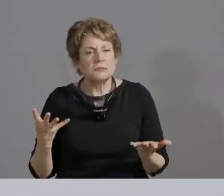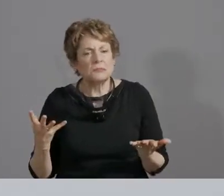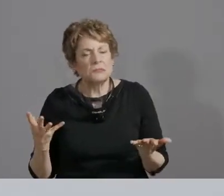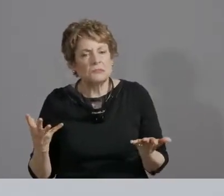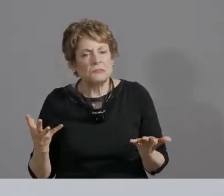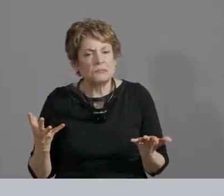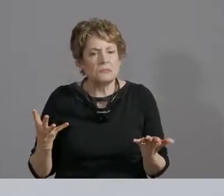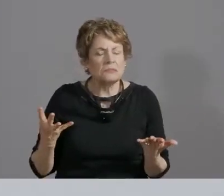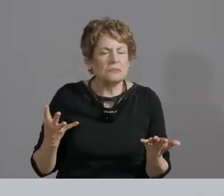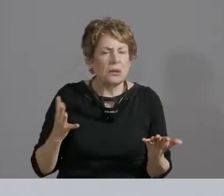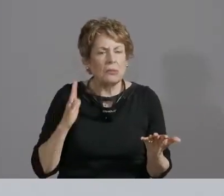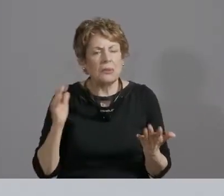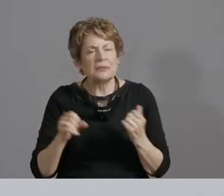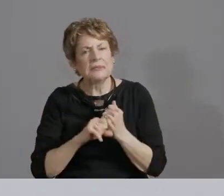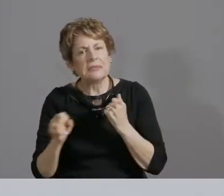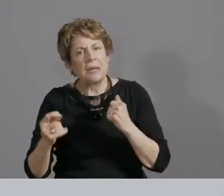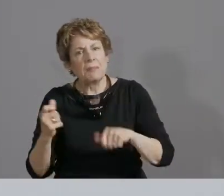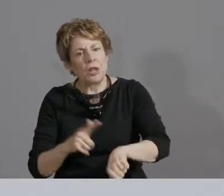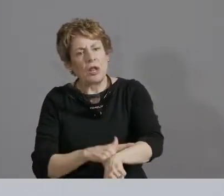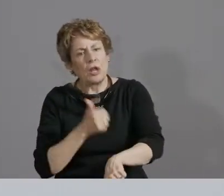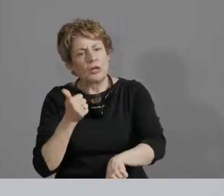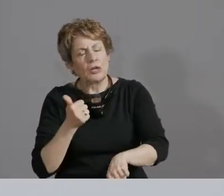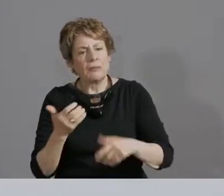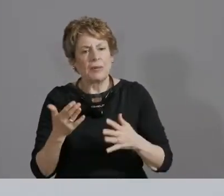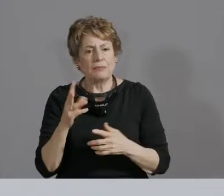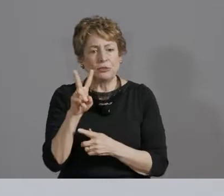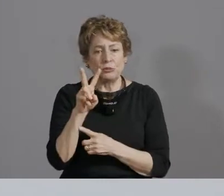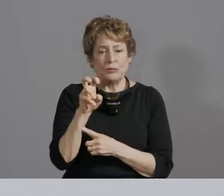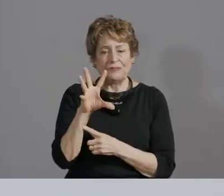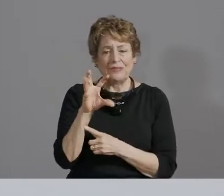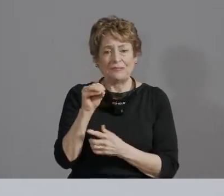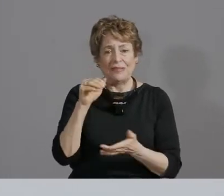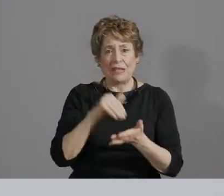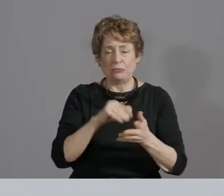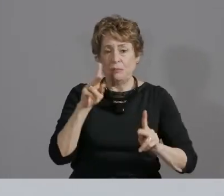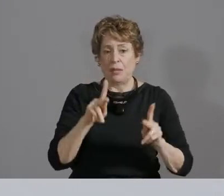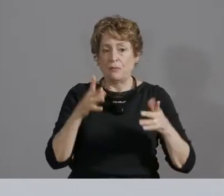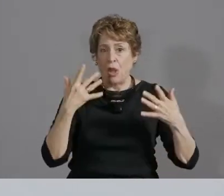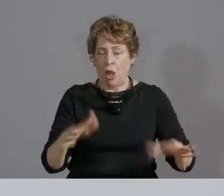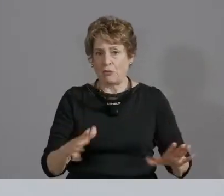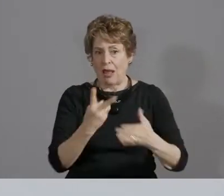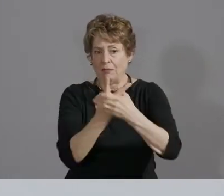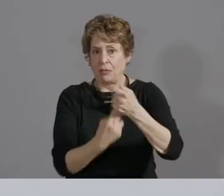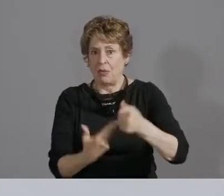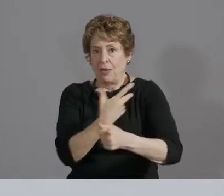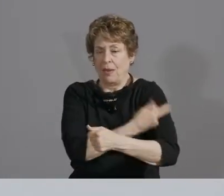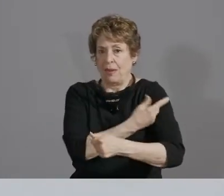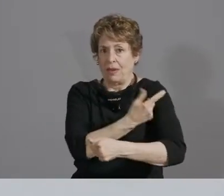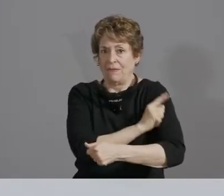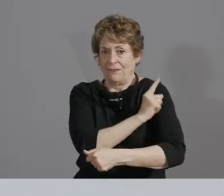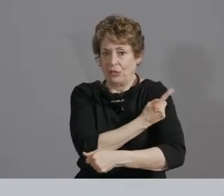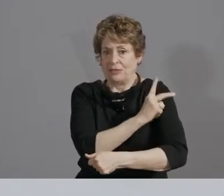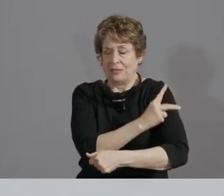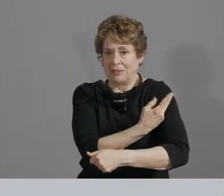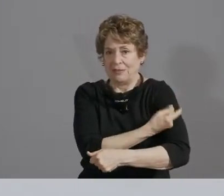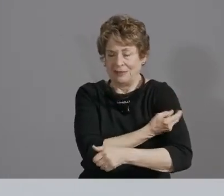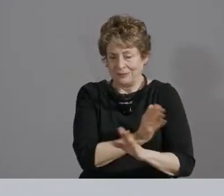with both doses. So that will take a little bit. I would imagine that would lag 4 to 5 weeks